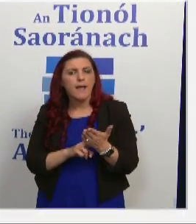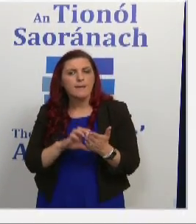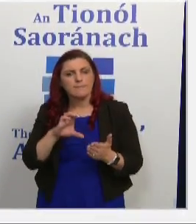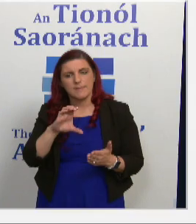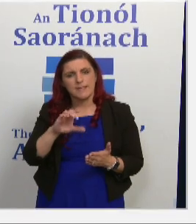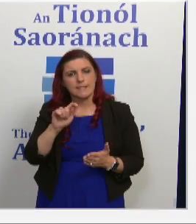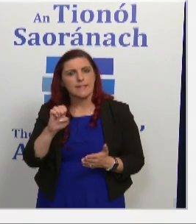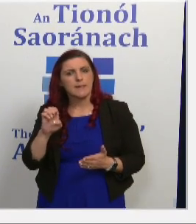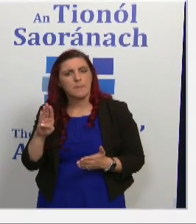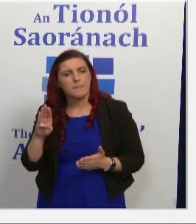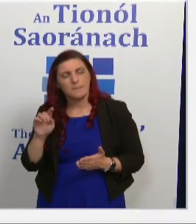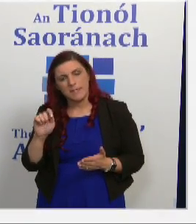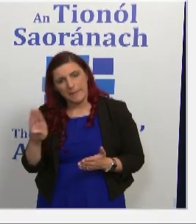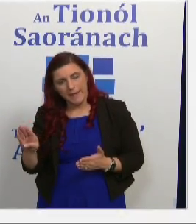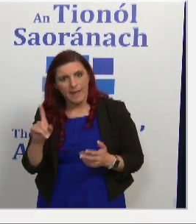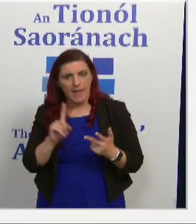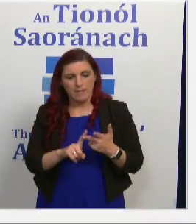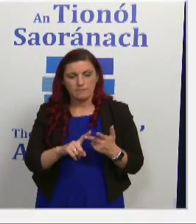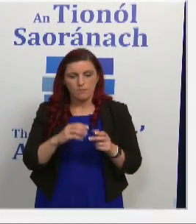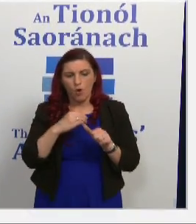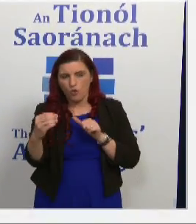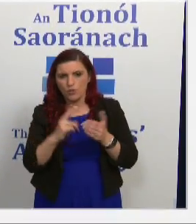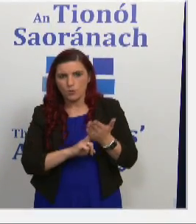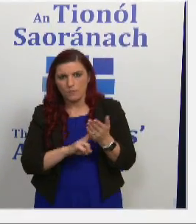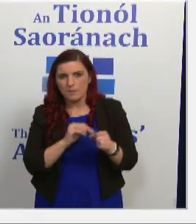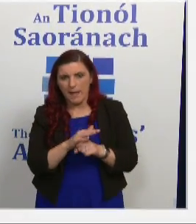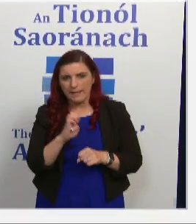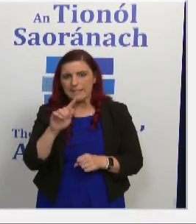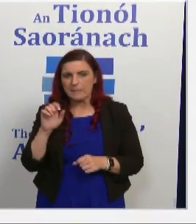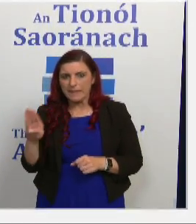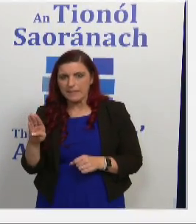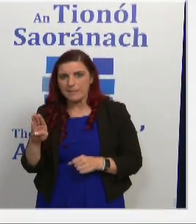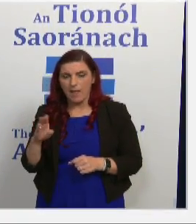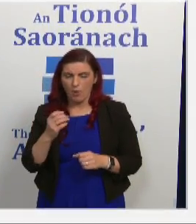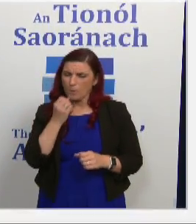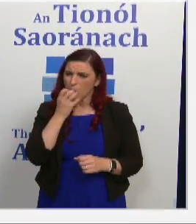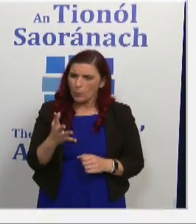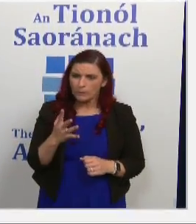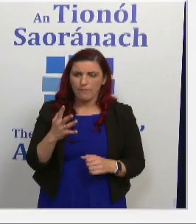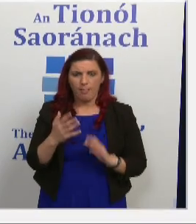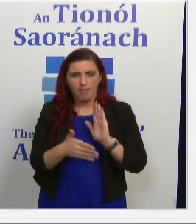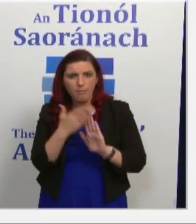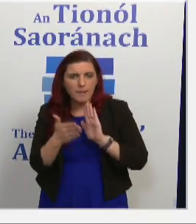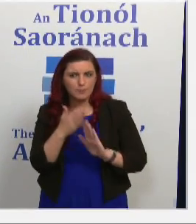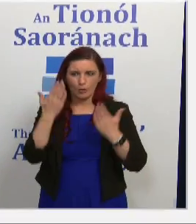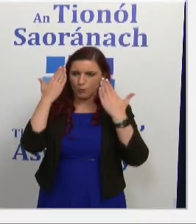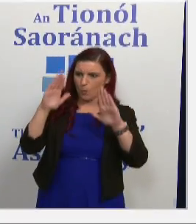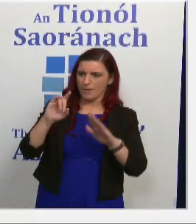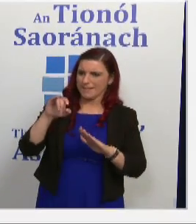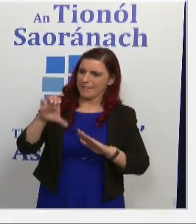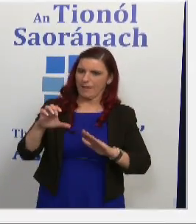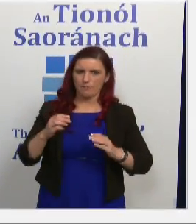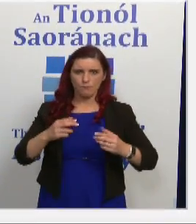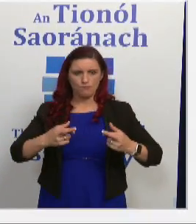Rathmines Town Hall is also used by the Education and Training Boards. And they're beautiful municipal buildings that speak to a civic pride in